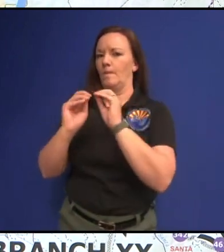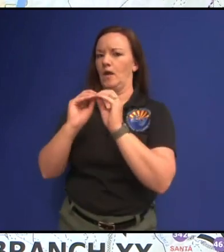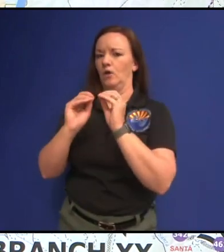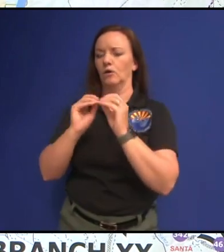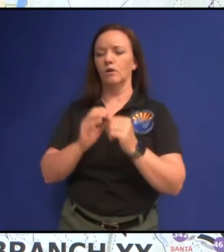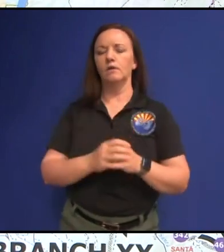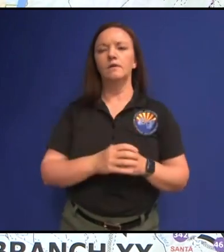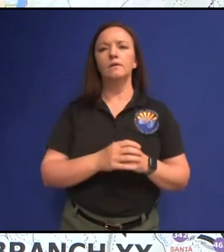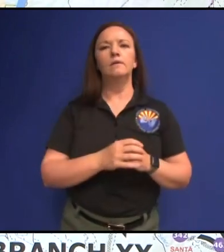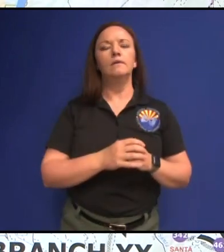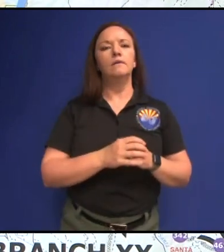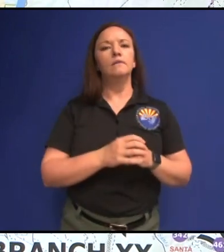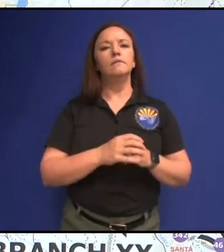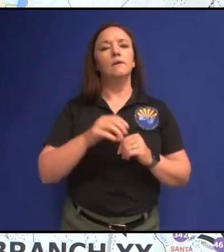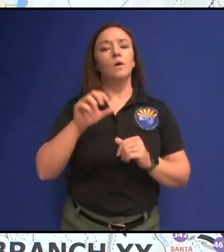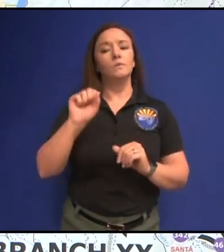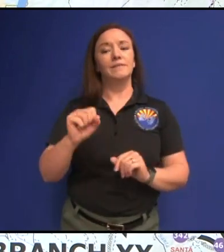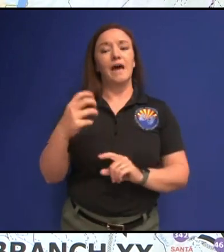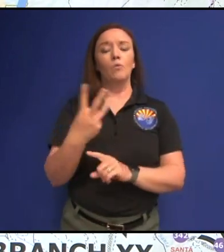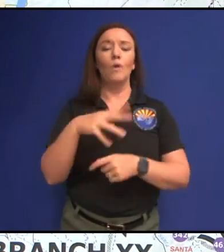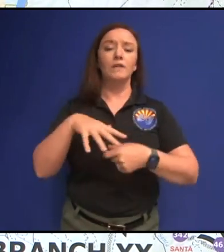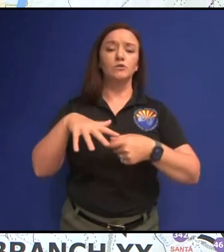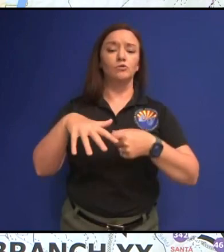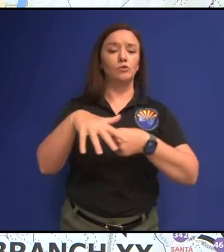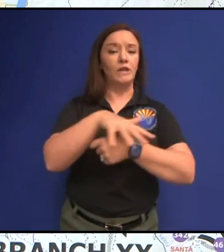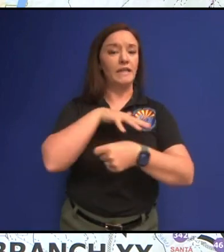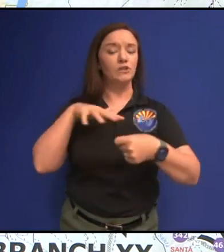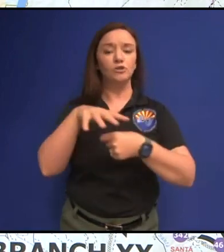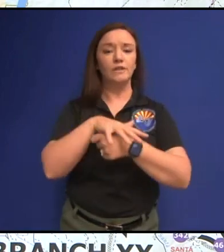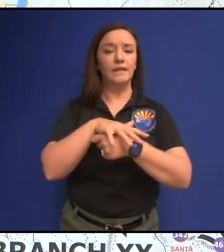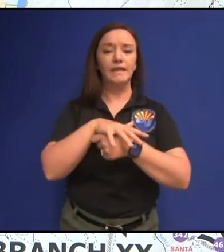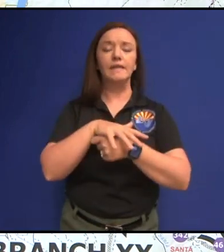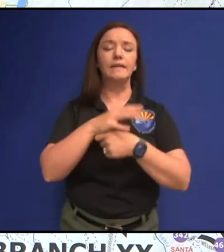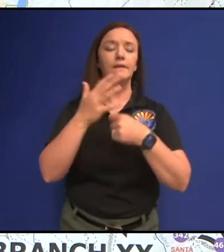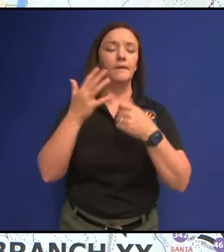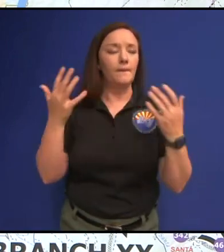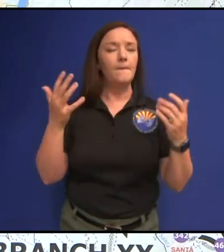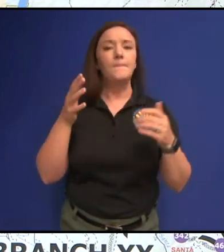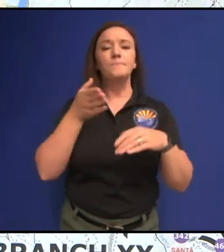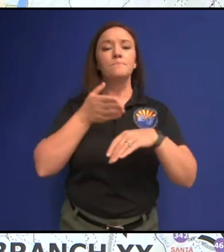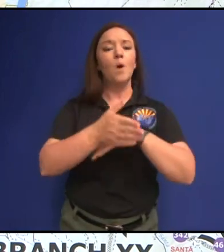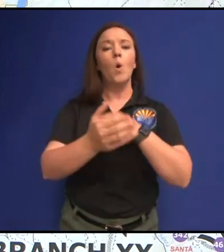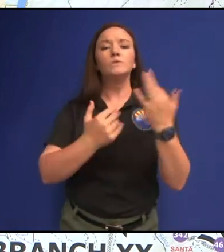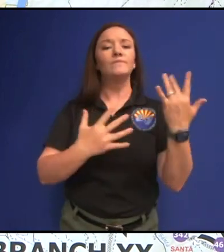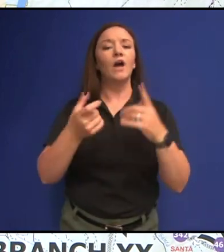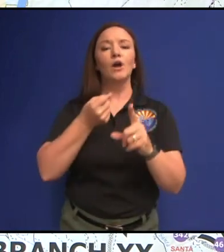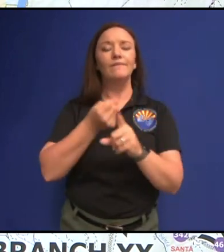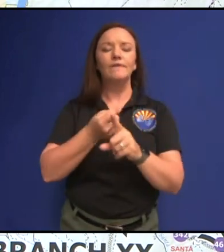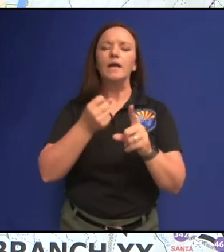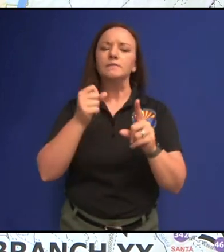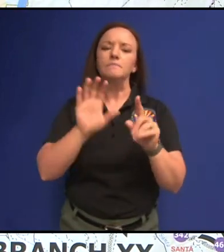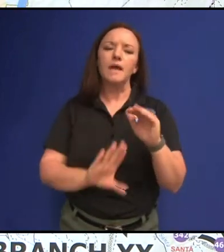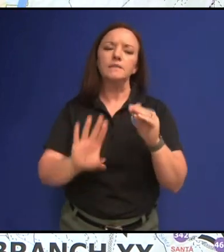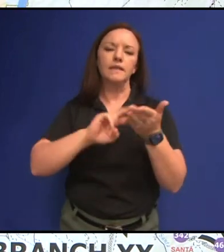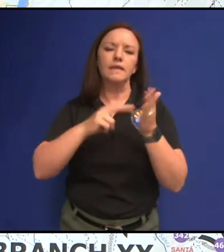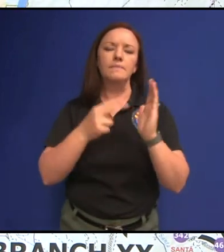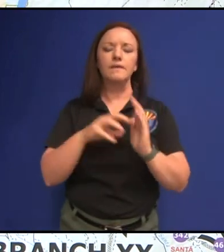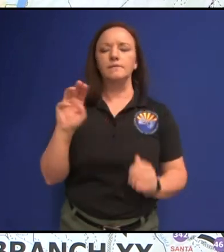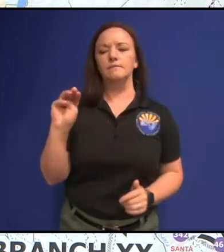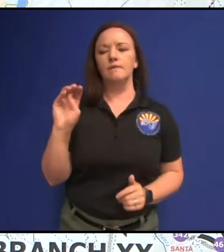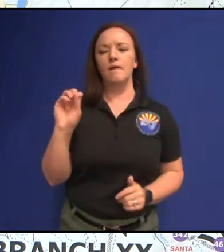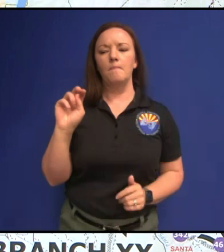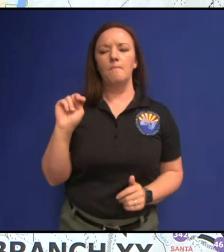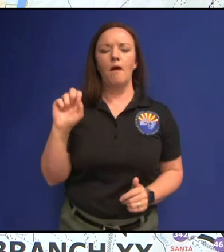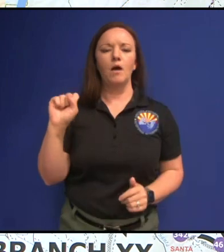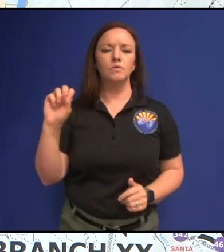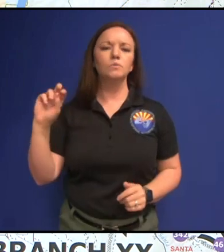is just a not so descriptive way of saying the monsoons. I